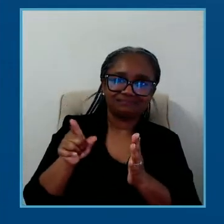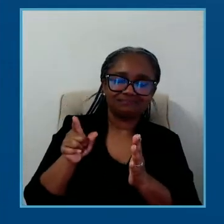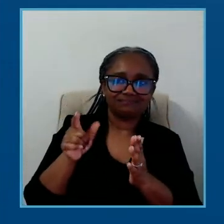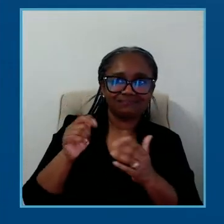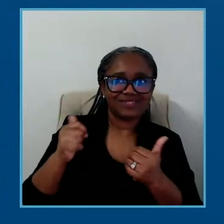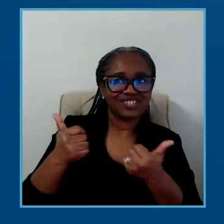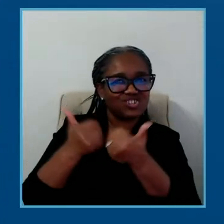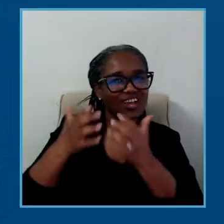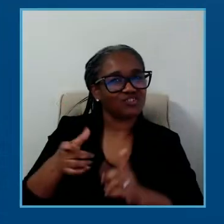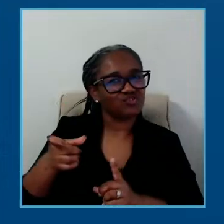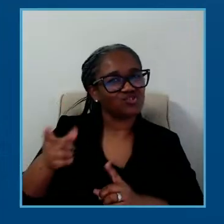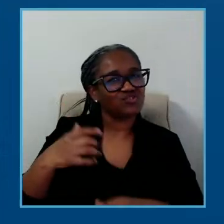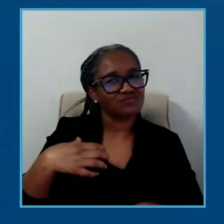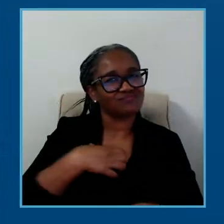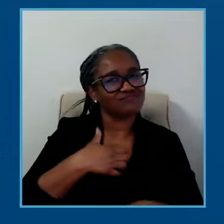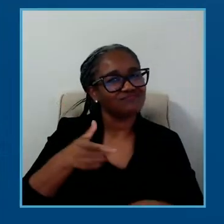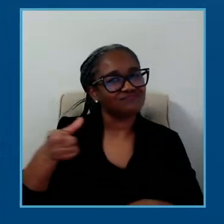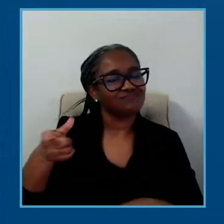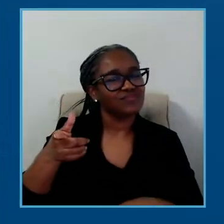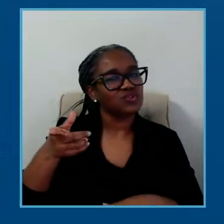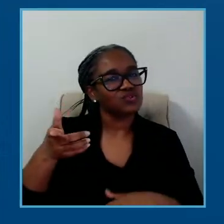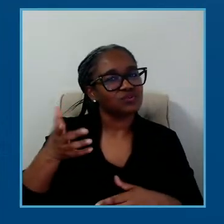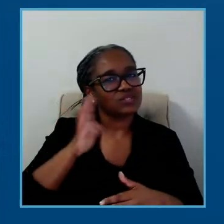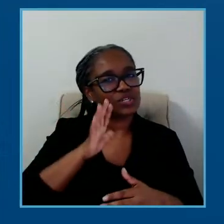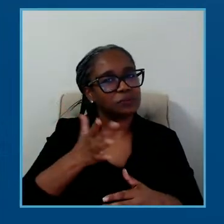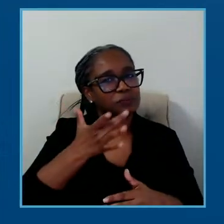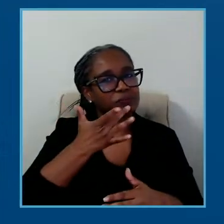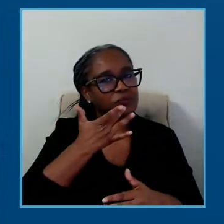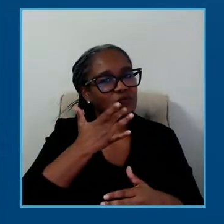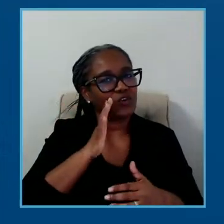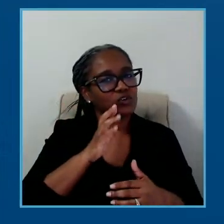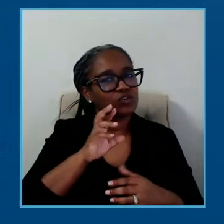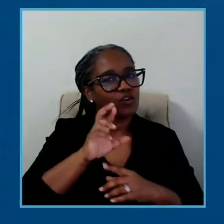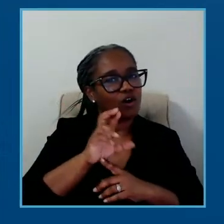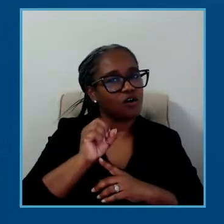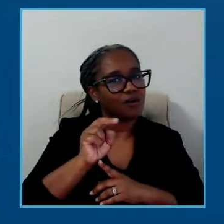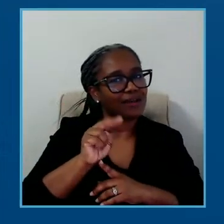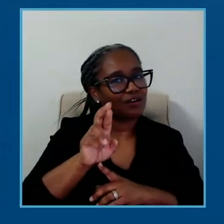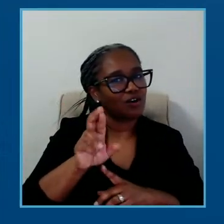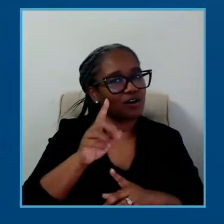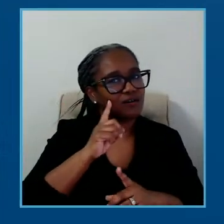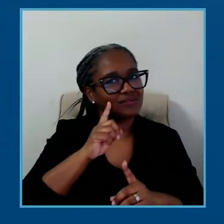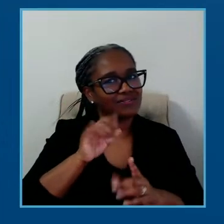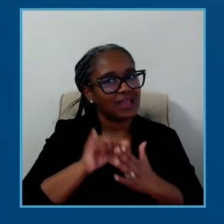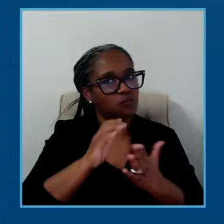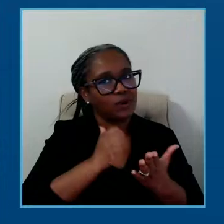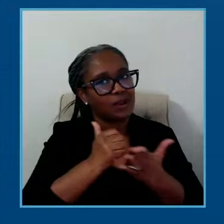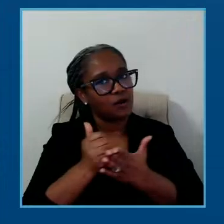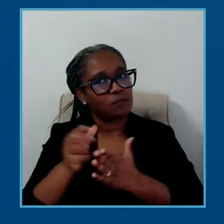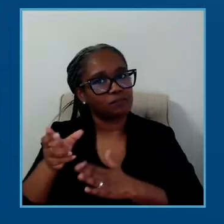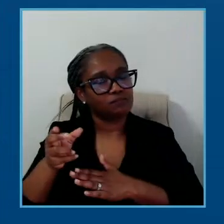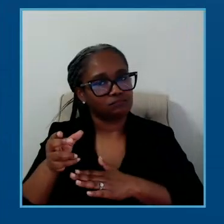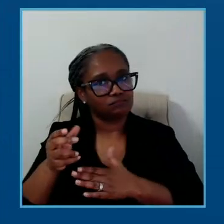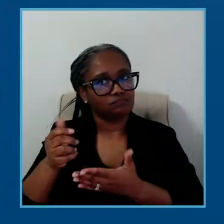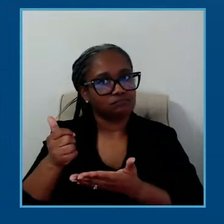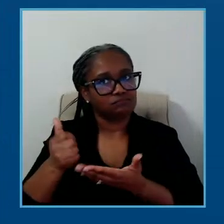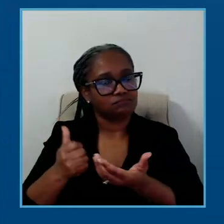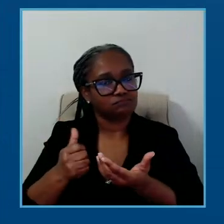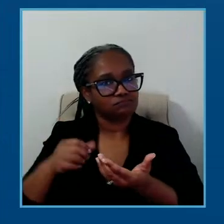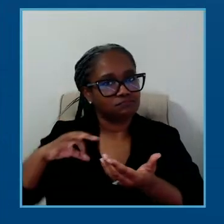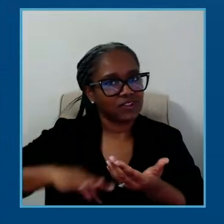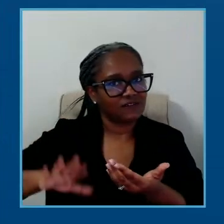the committee in their exhibits with some favorable provisions of the rules. Dr. Siebold refers